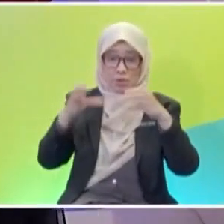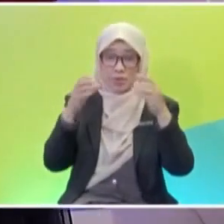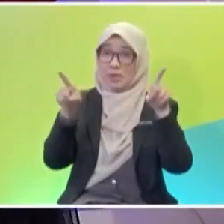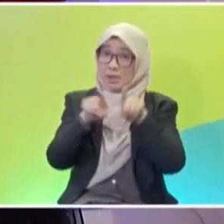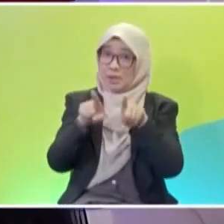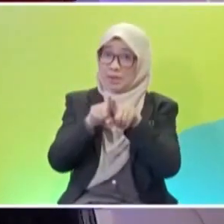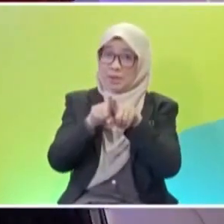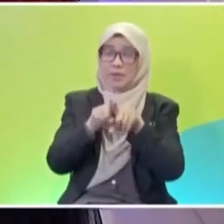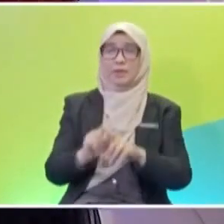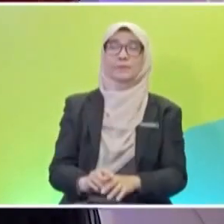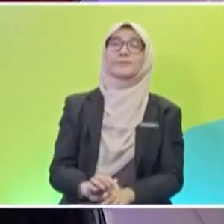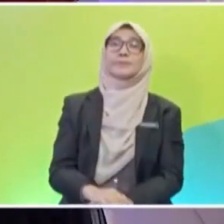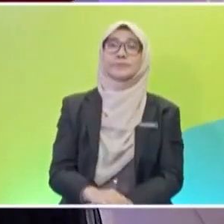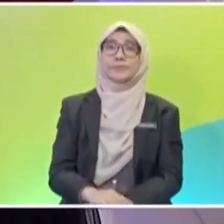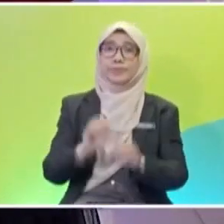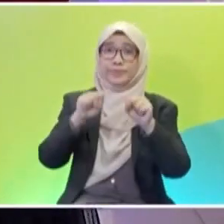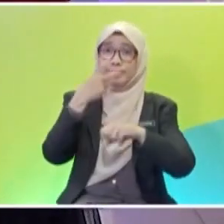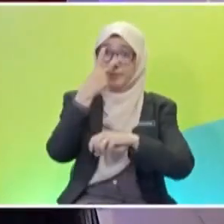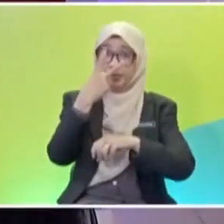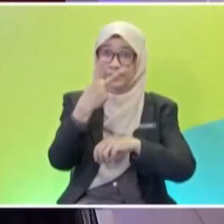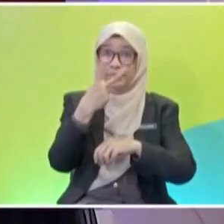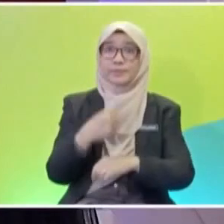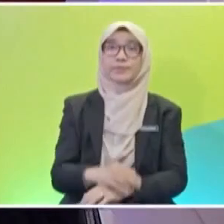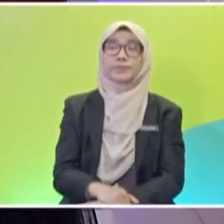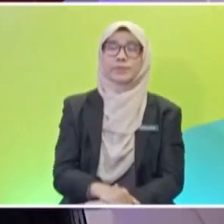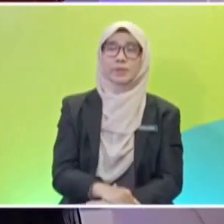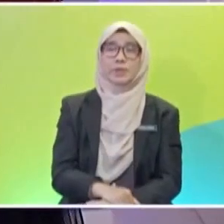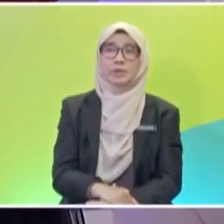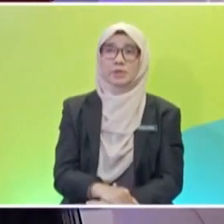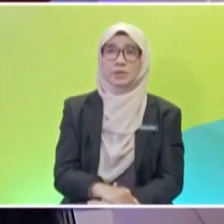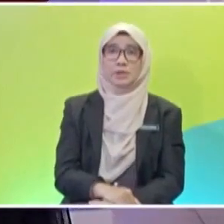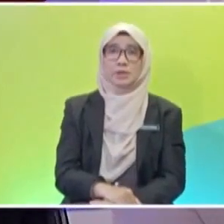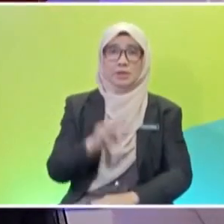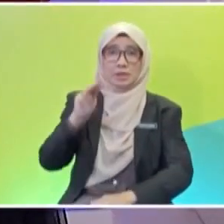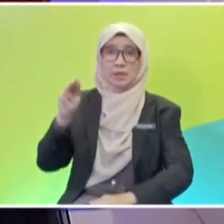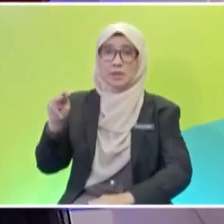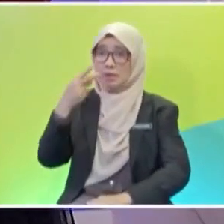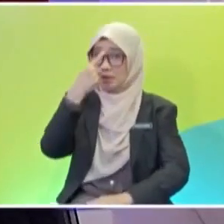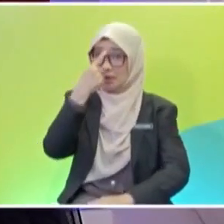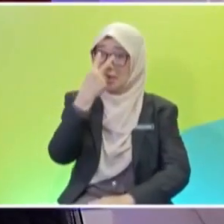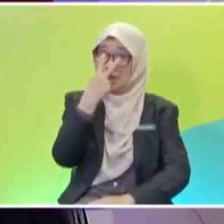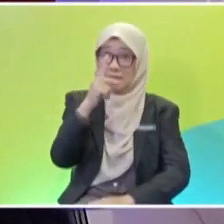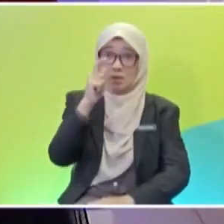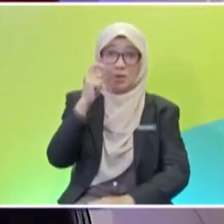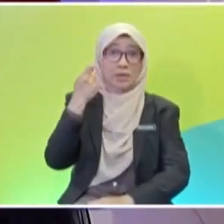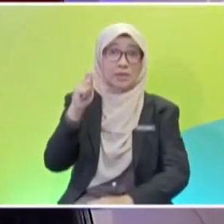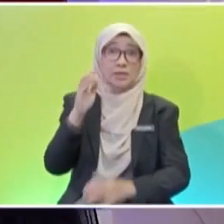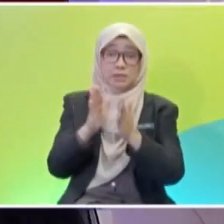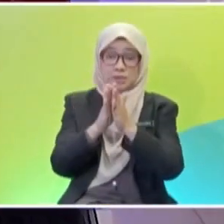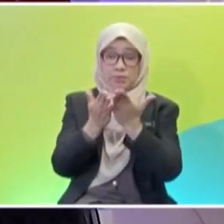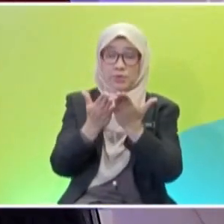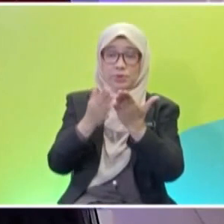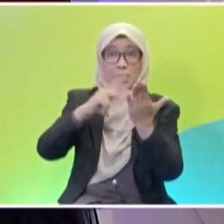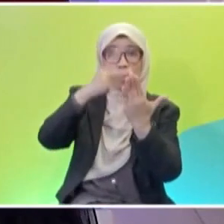that's on your screen. Okay. So girls, have a look at your textbook on page 112 and just focus on